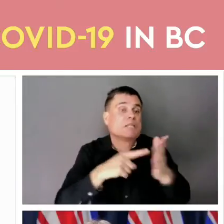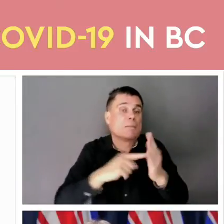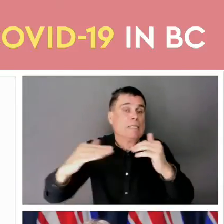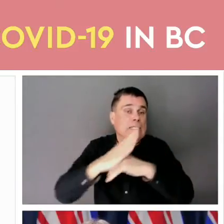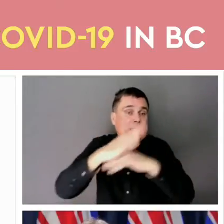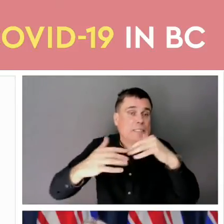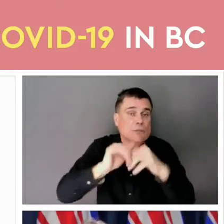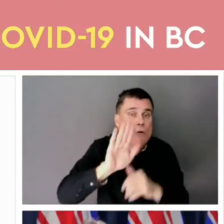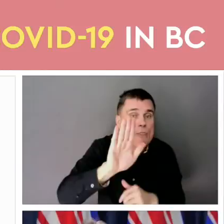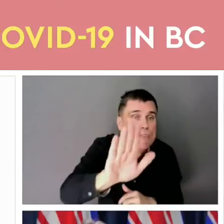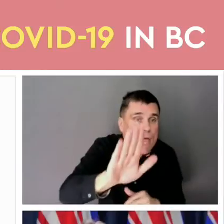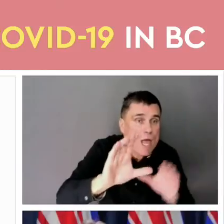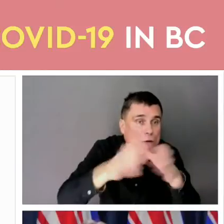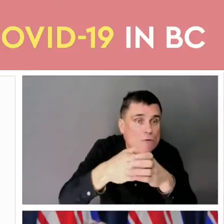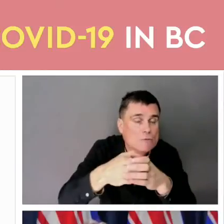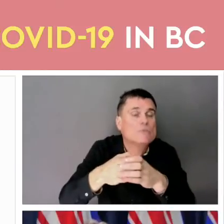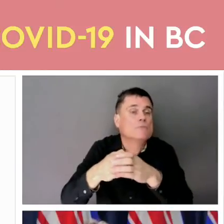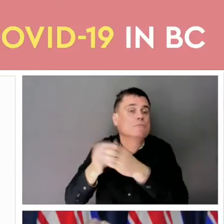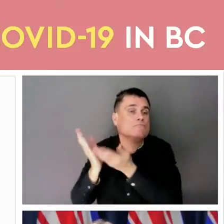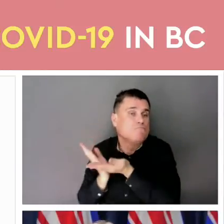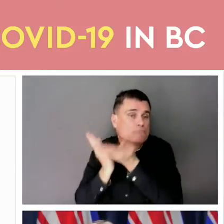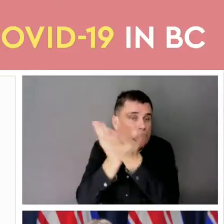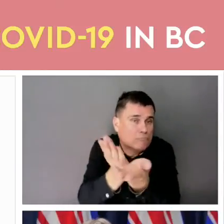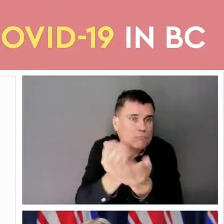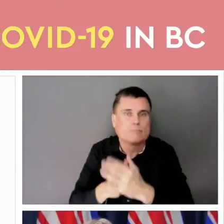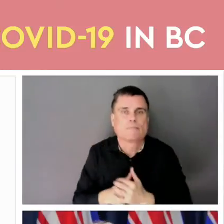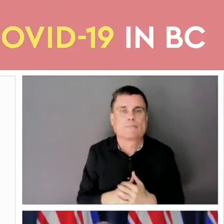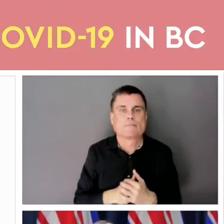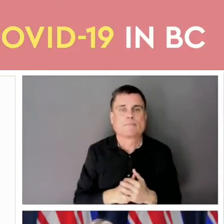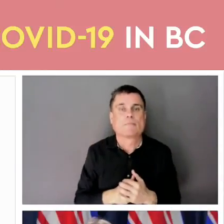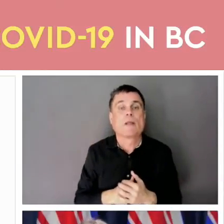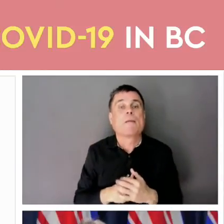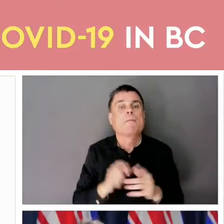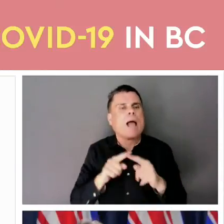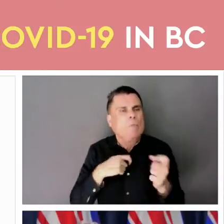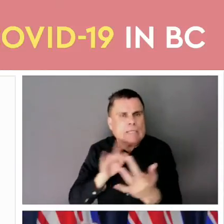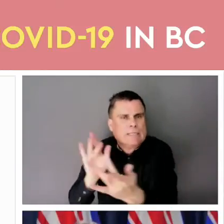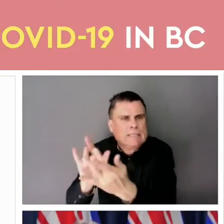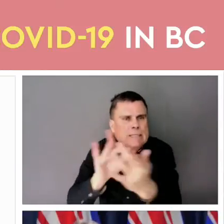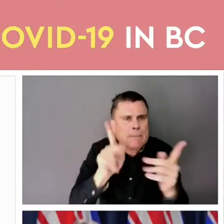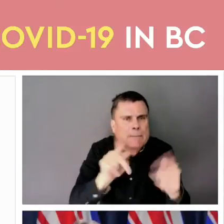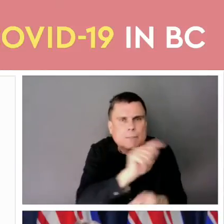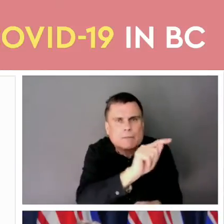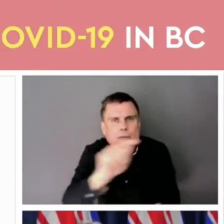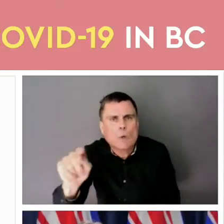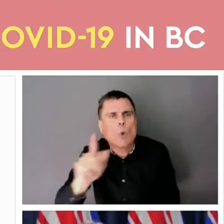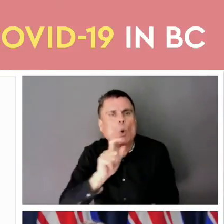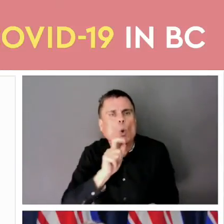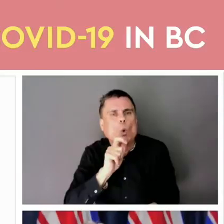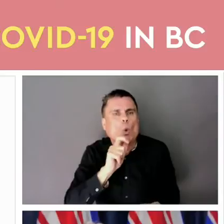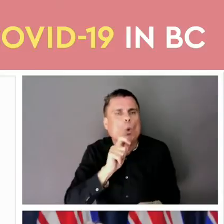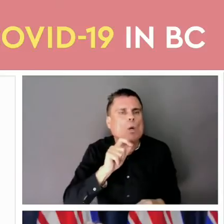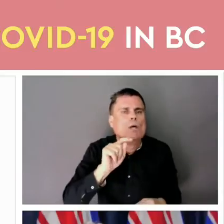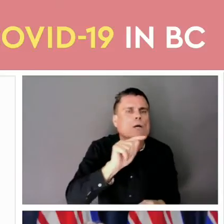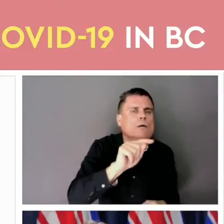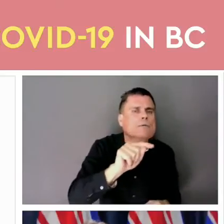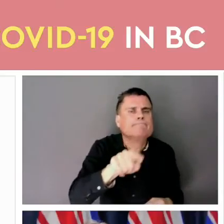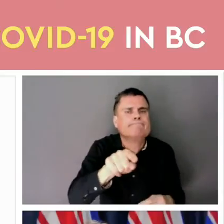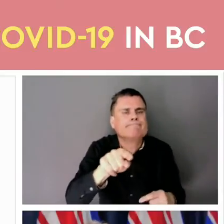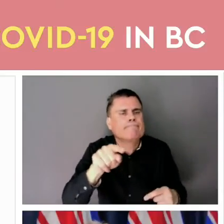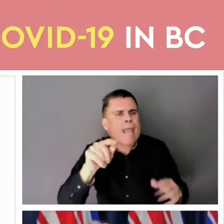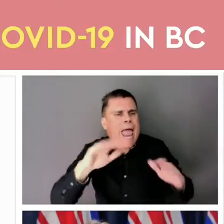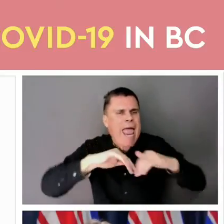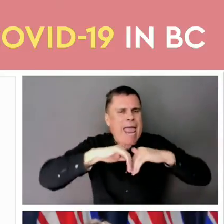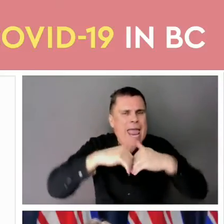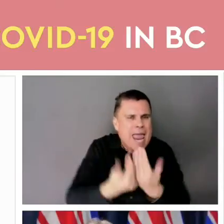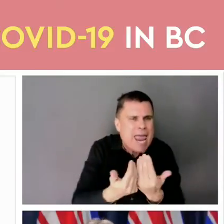subpopulations who require special attention to make sure they understand how to get vaccinated, how to pre-register. We will have